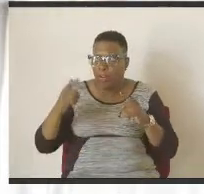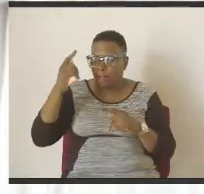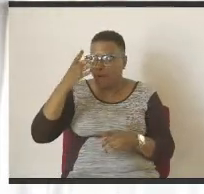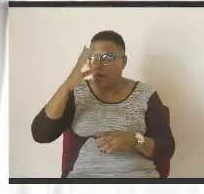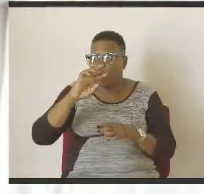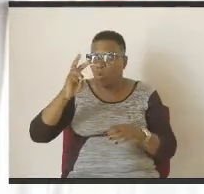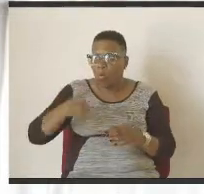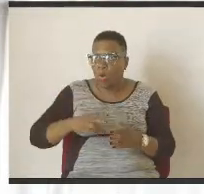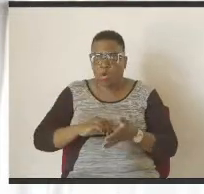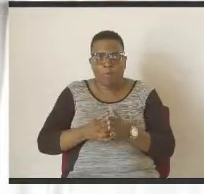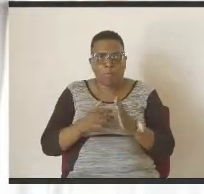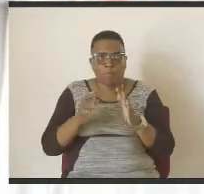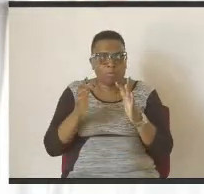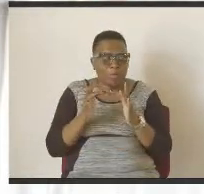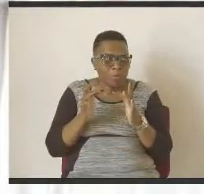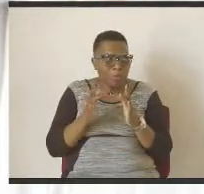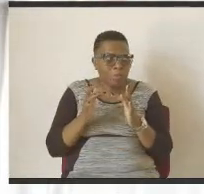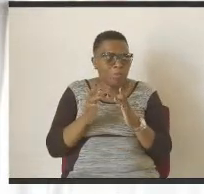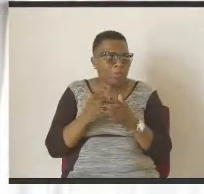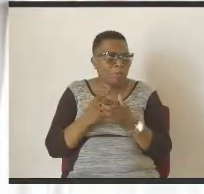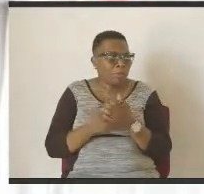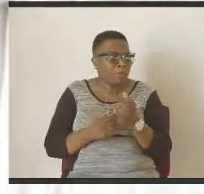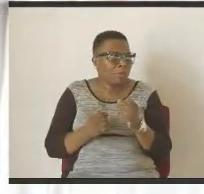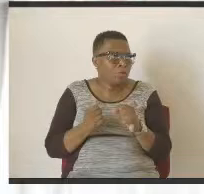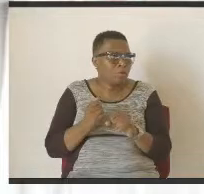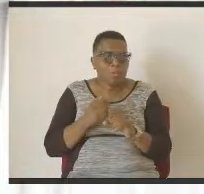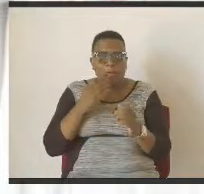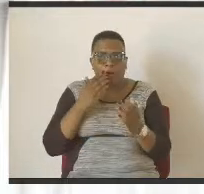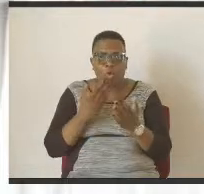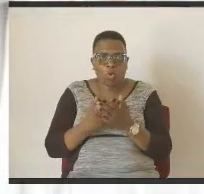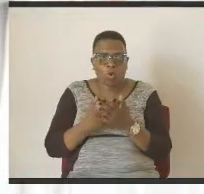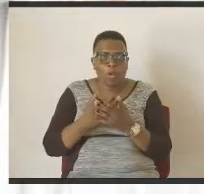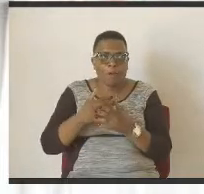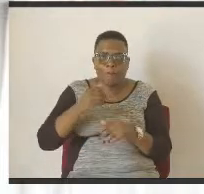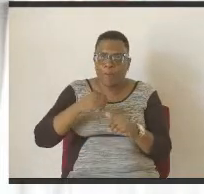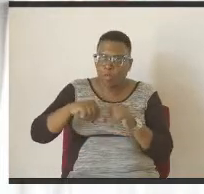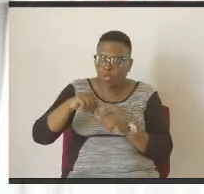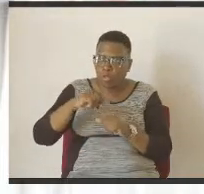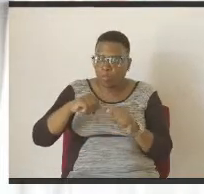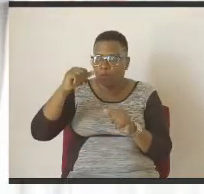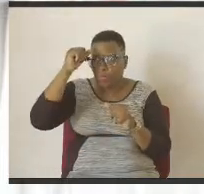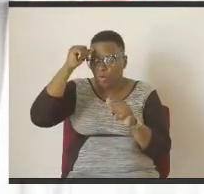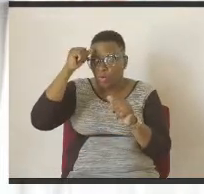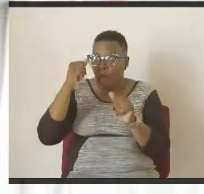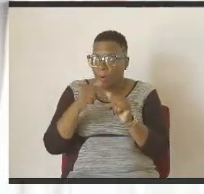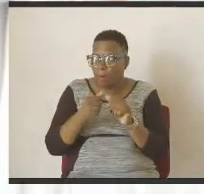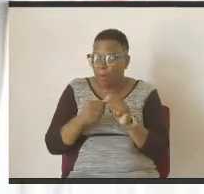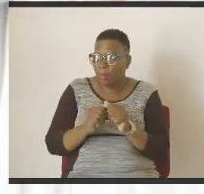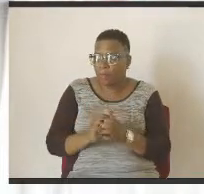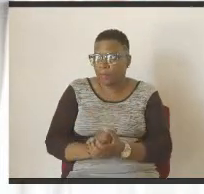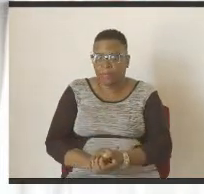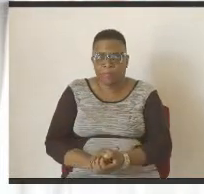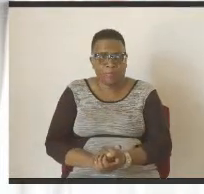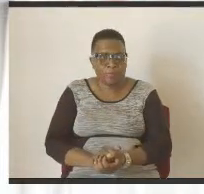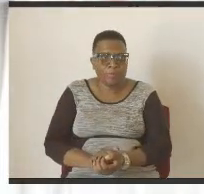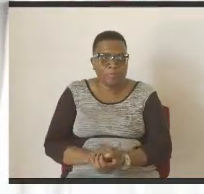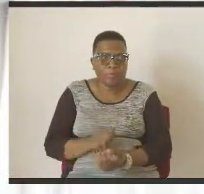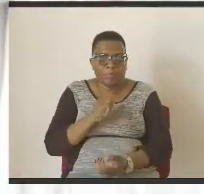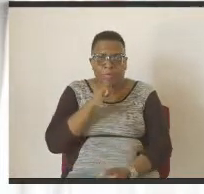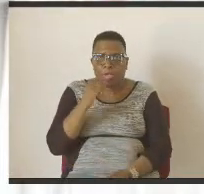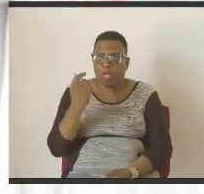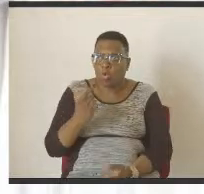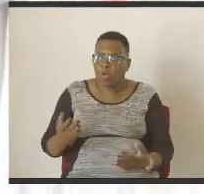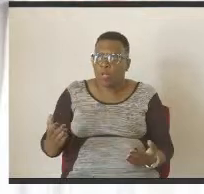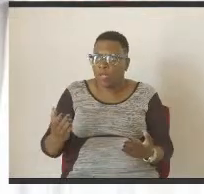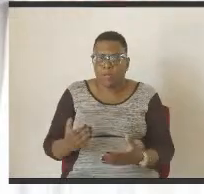with us online. Trust this will be a wonderful fellowship that you will remember and celebrate, not only here, but when we get to heaven,